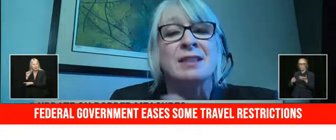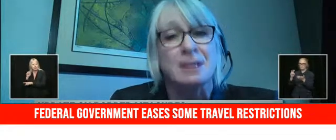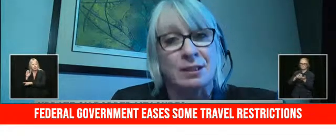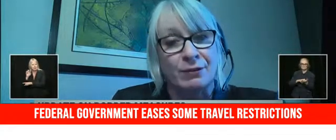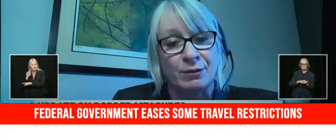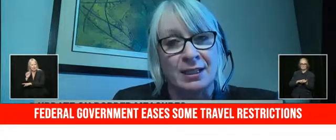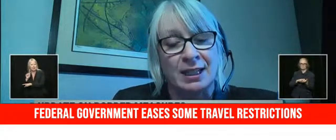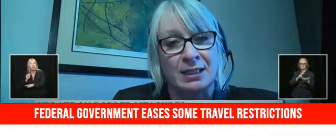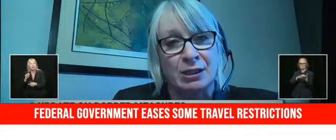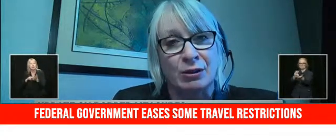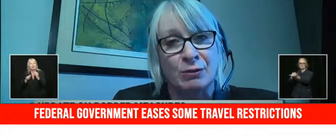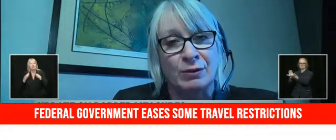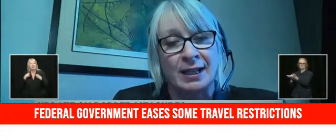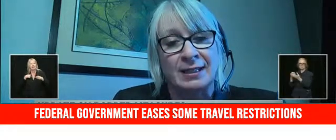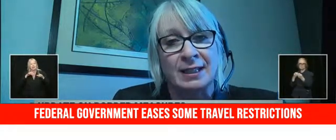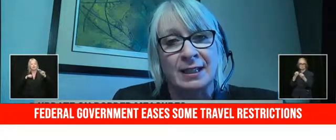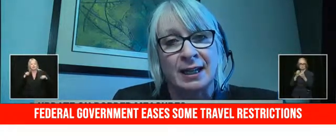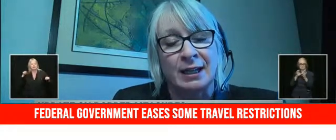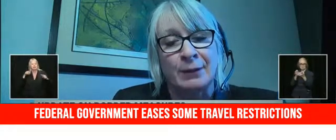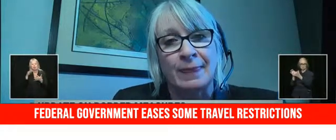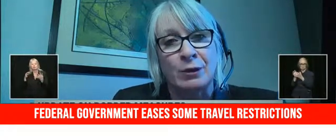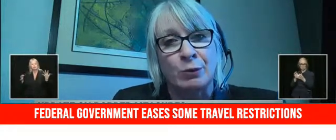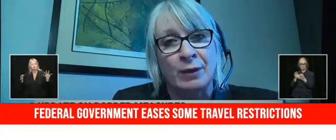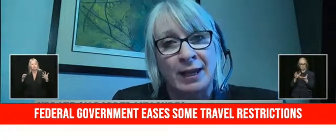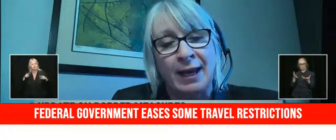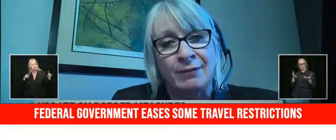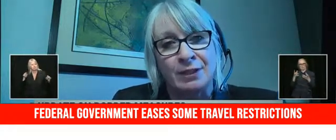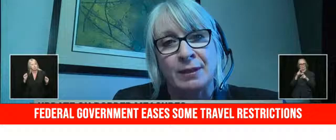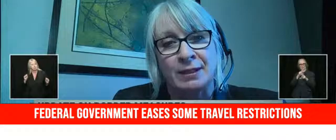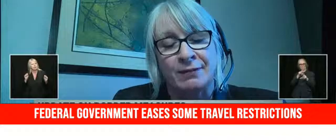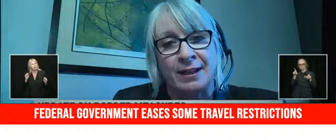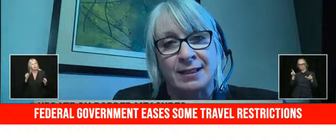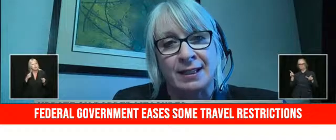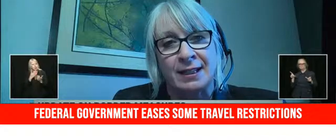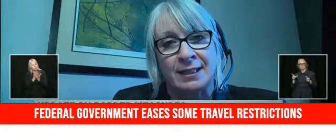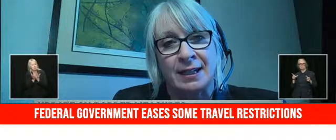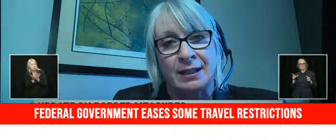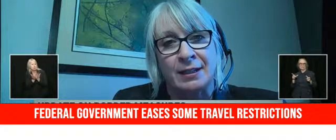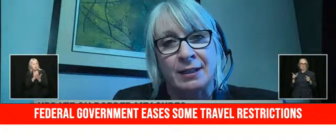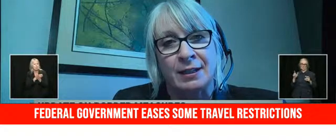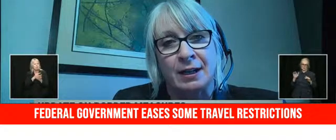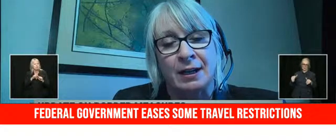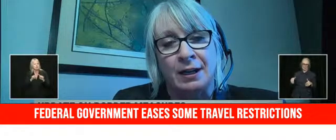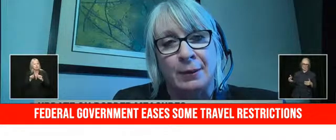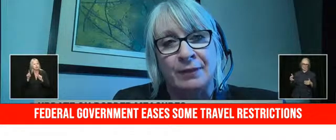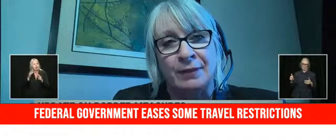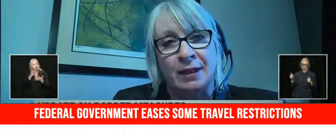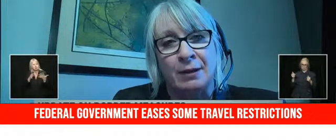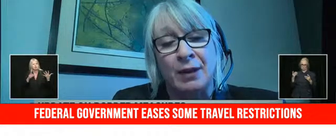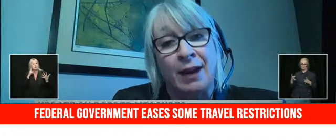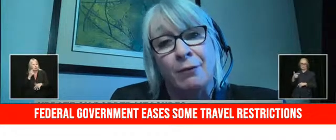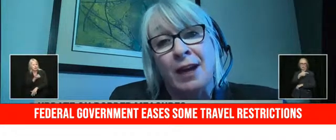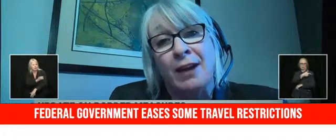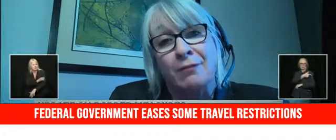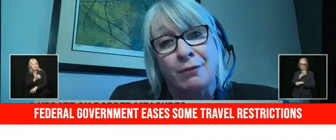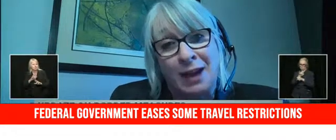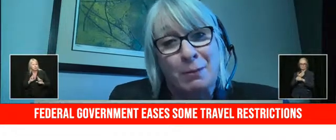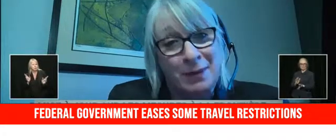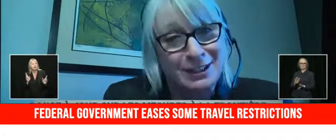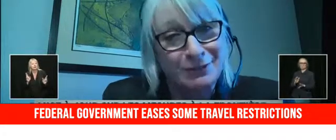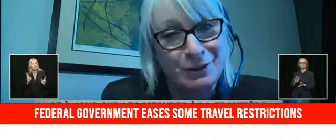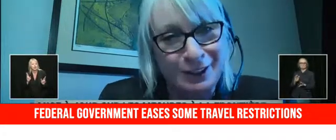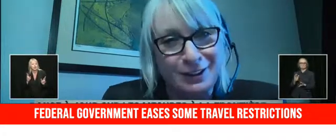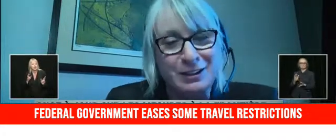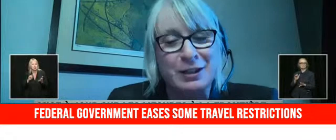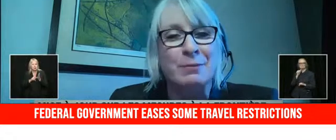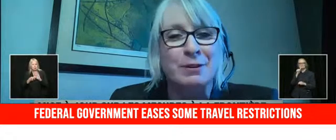gives us the diversity to know that we have a suite of vaccines. We have our